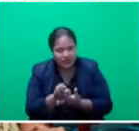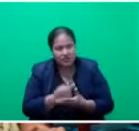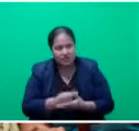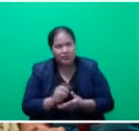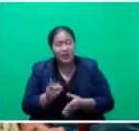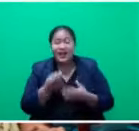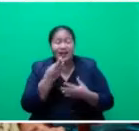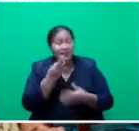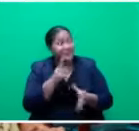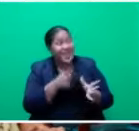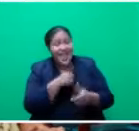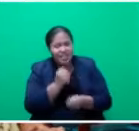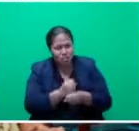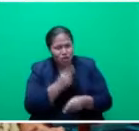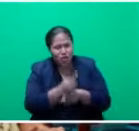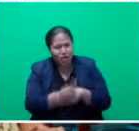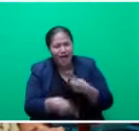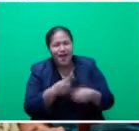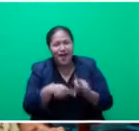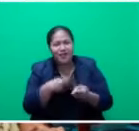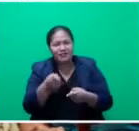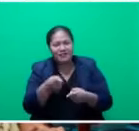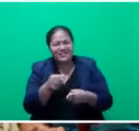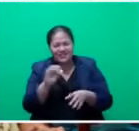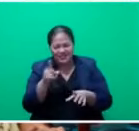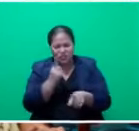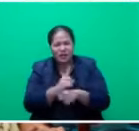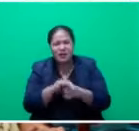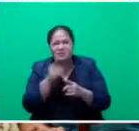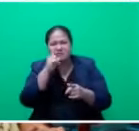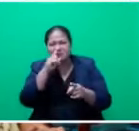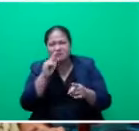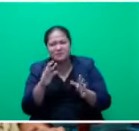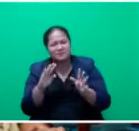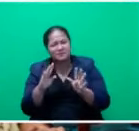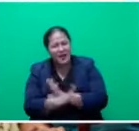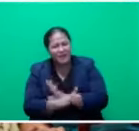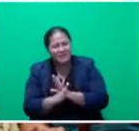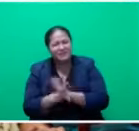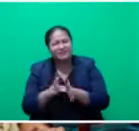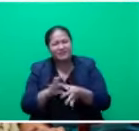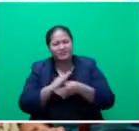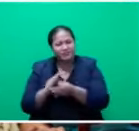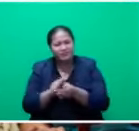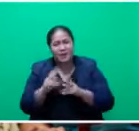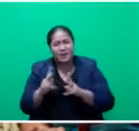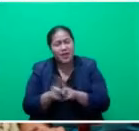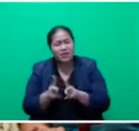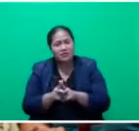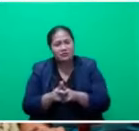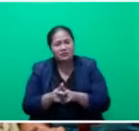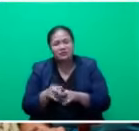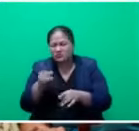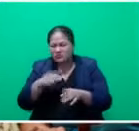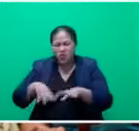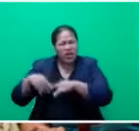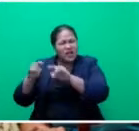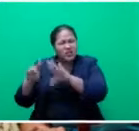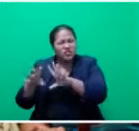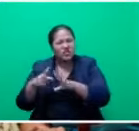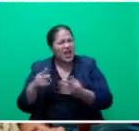that, this so-called public-private partnership. And I gave examples, Mr. Speaker, around Australia, around other countries, how